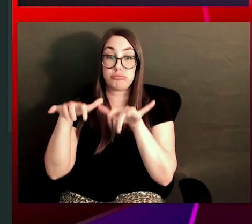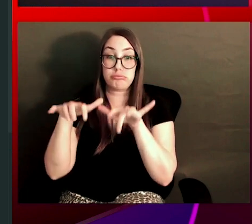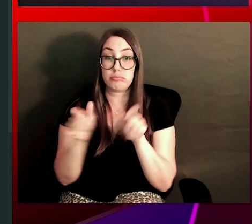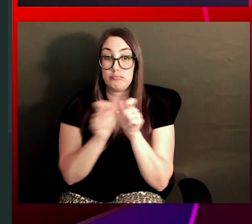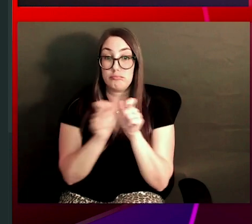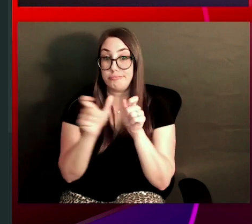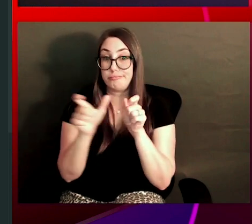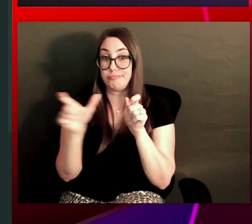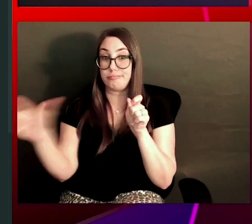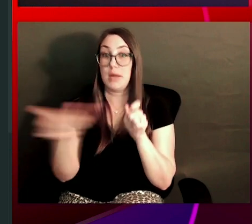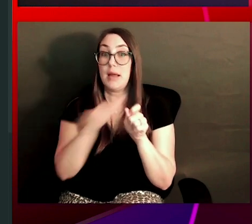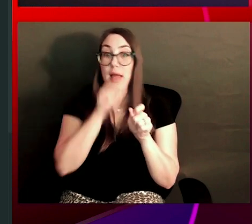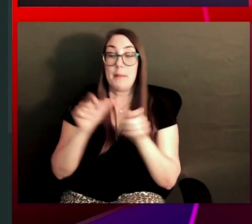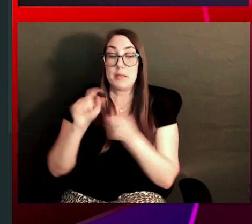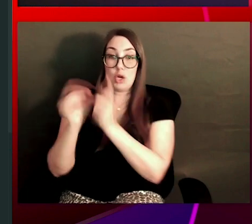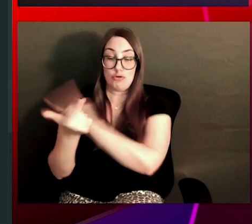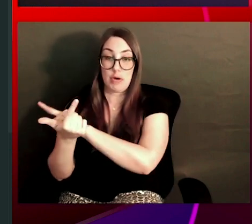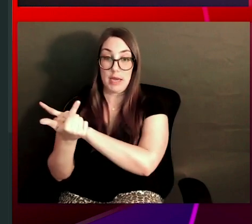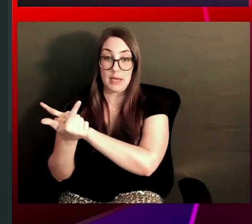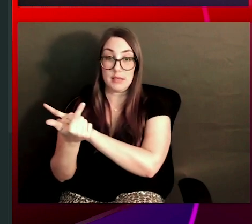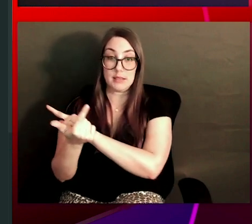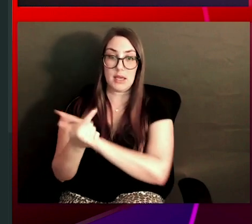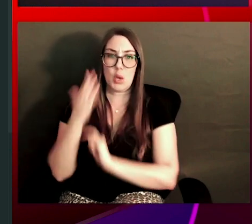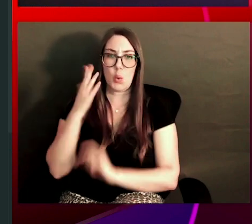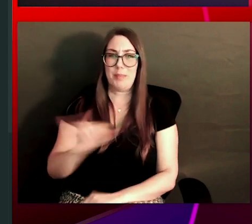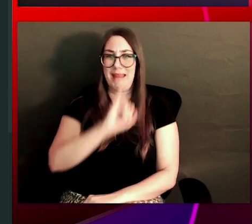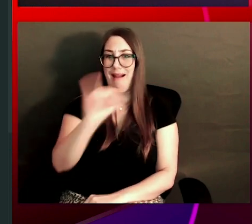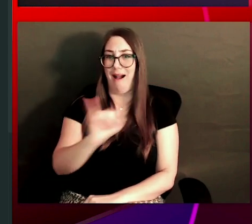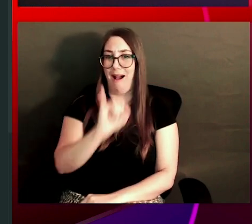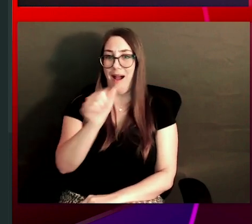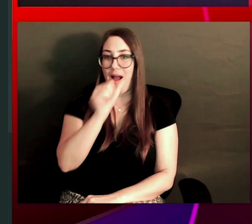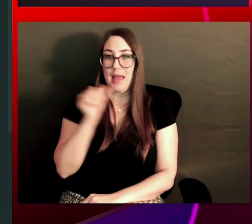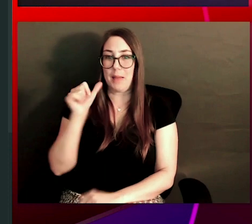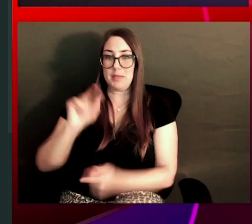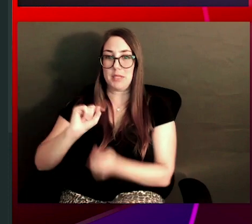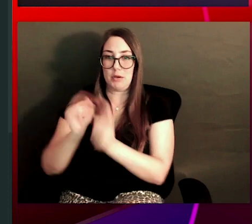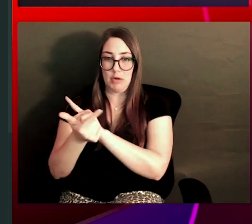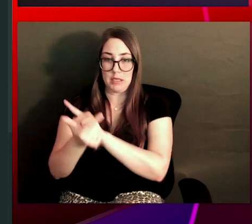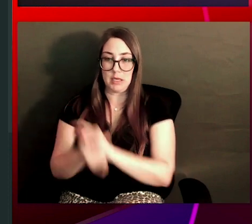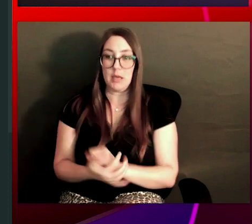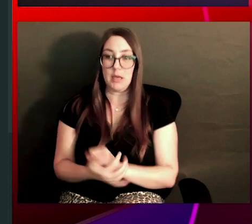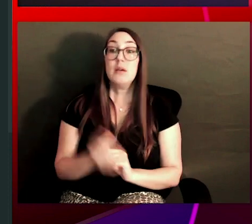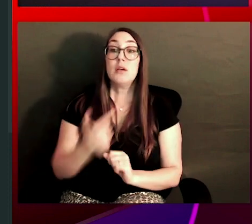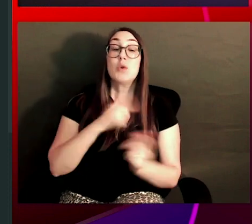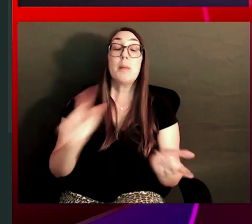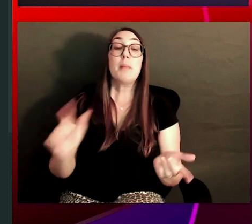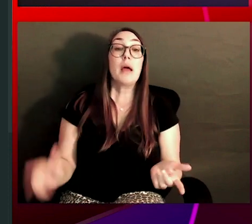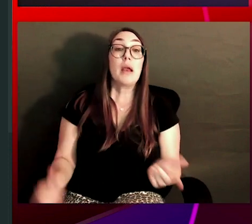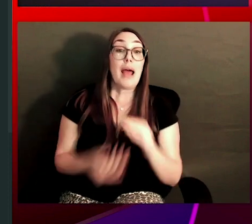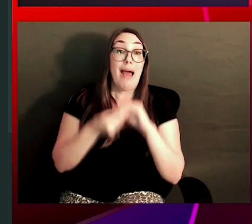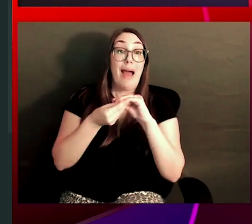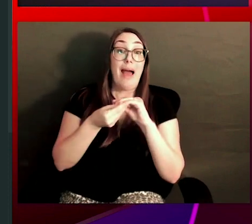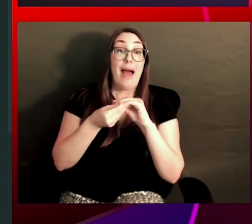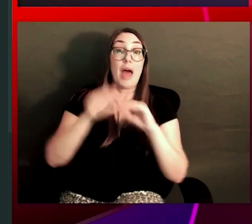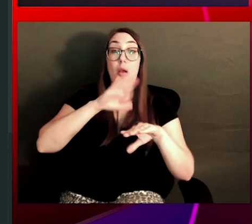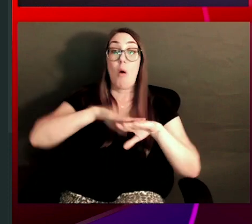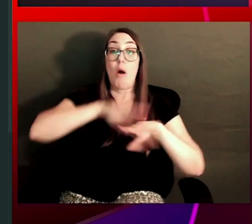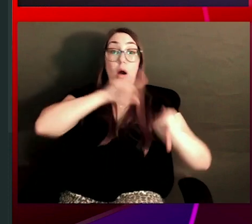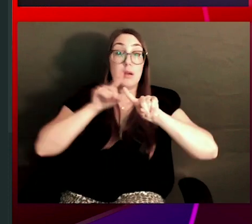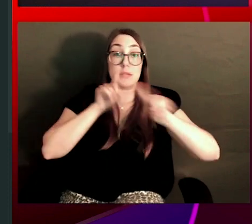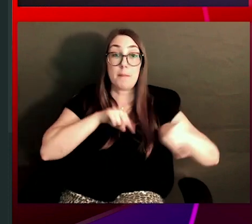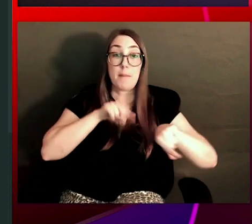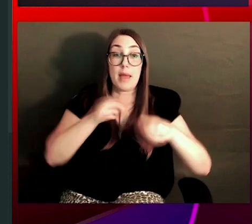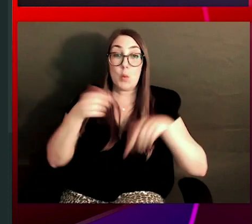Amazon Translate. It would be Amazon Translate. Okay? So I'm going to have that added on demand when I need it.